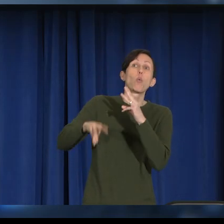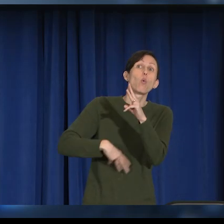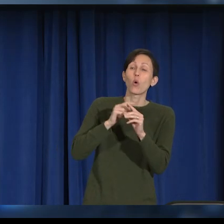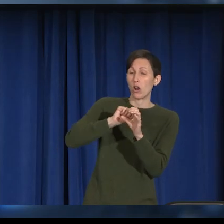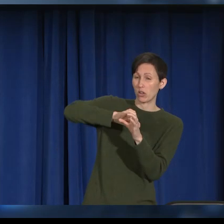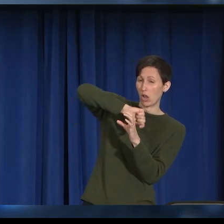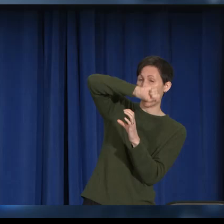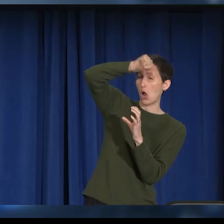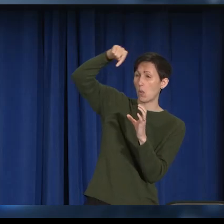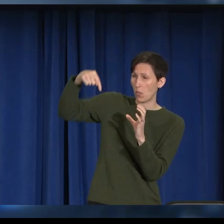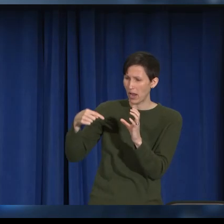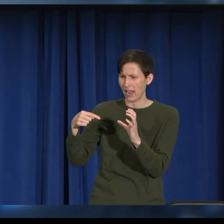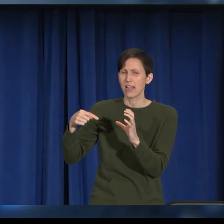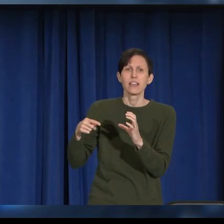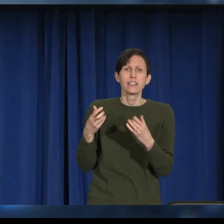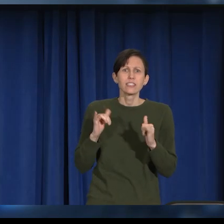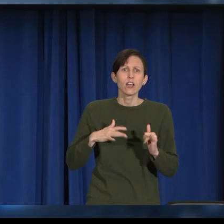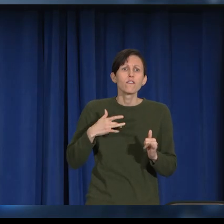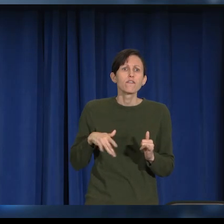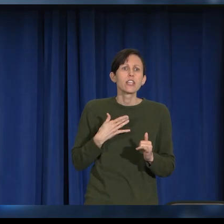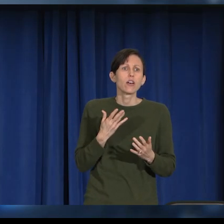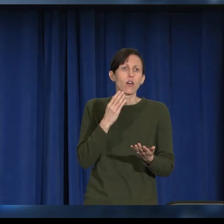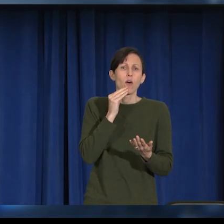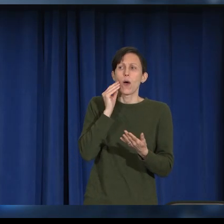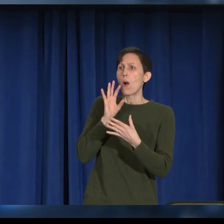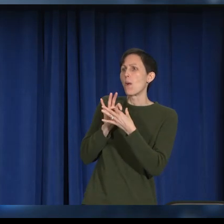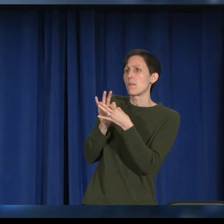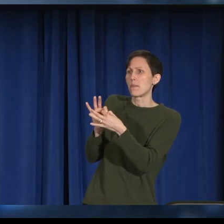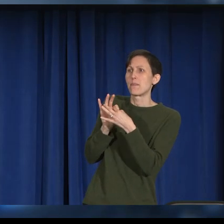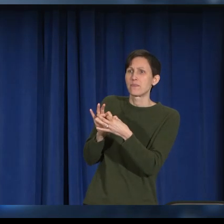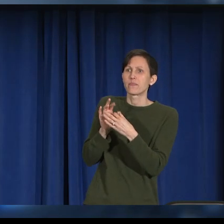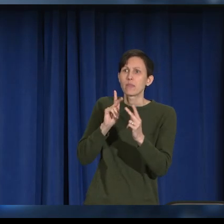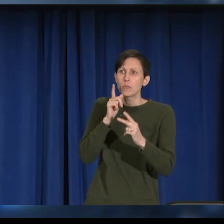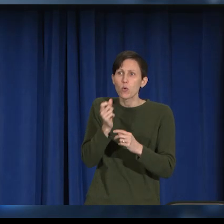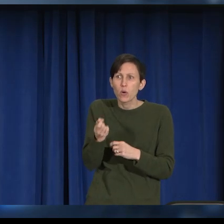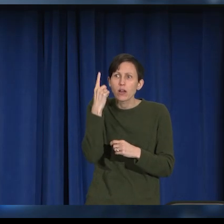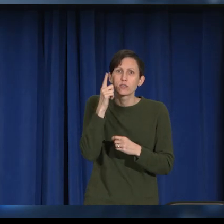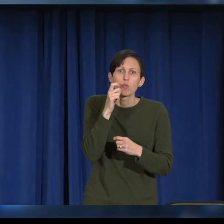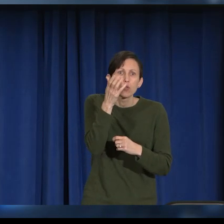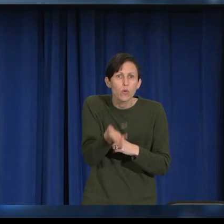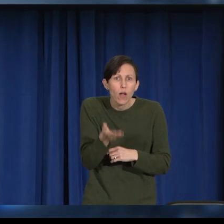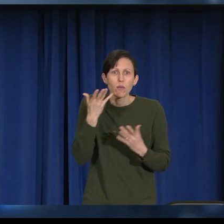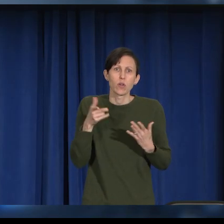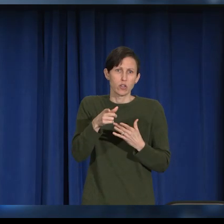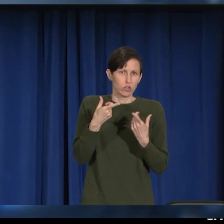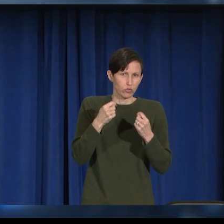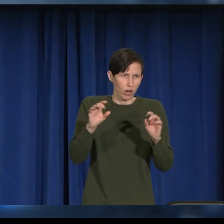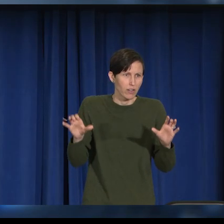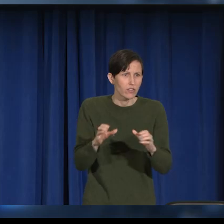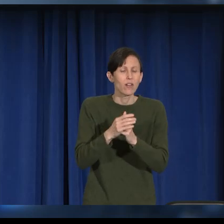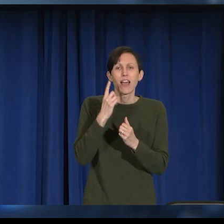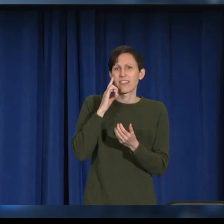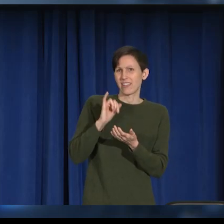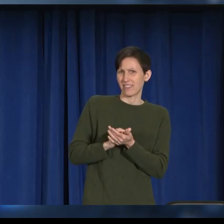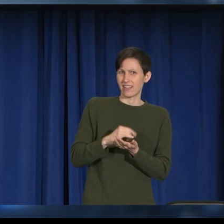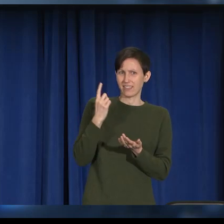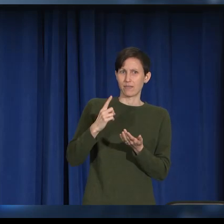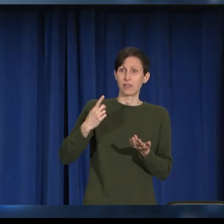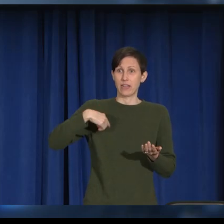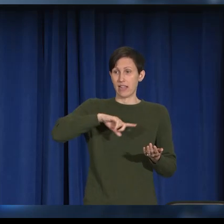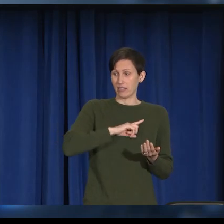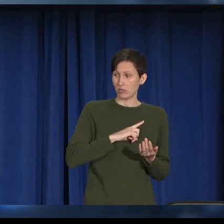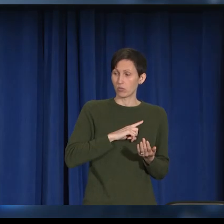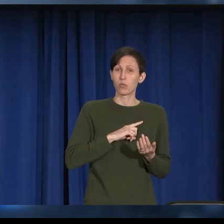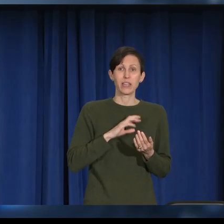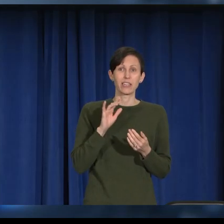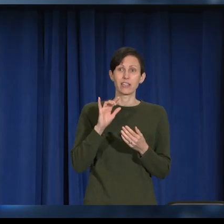but you feel you're at home with people who understand who you are and what you're trying to do. And I think that's something as we, go